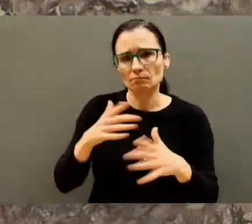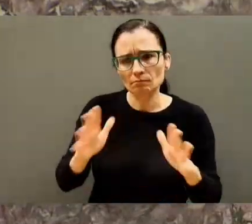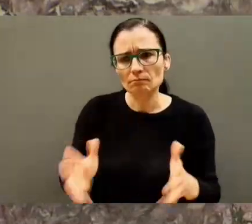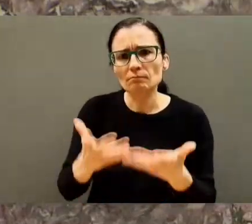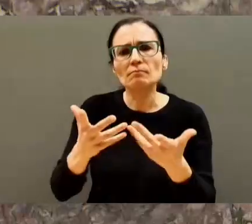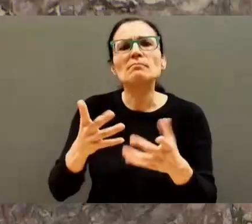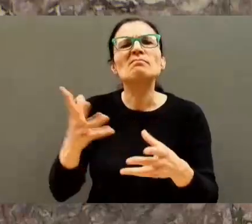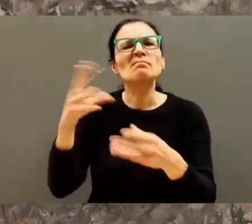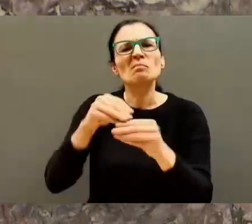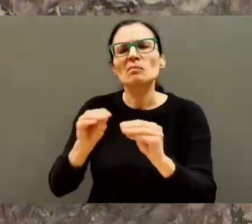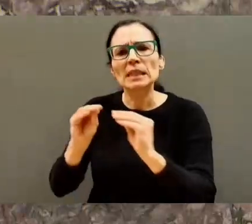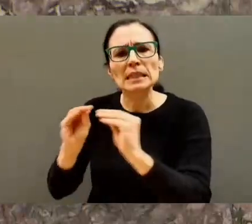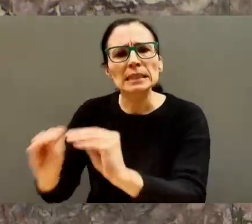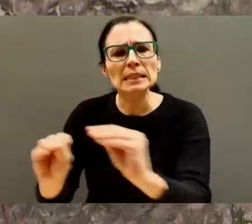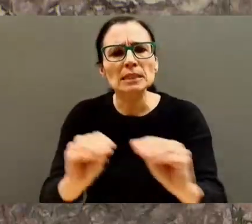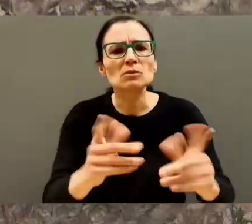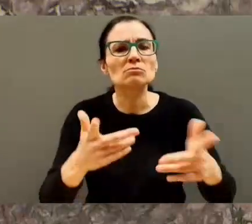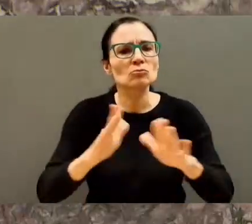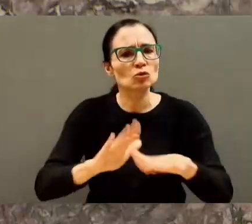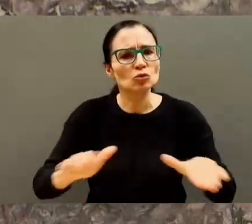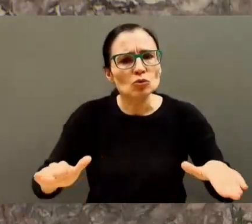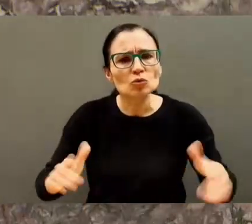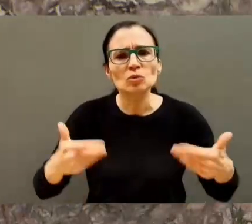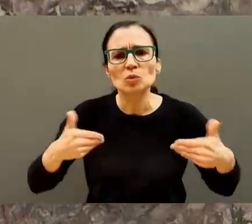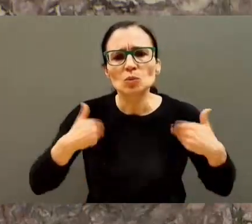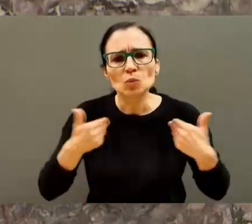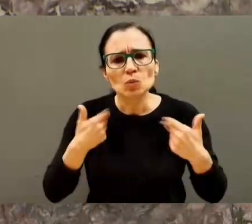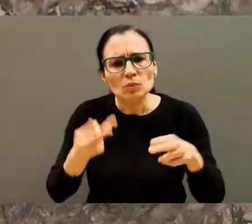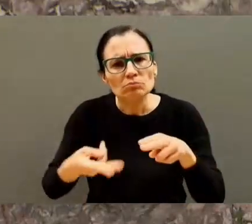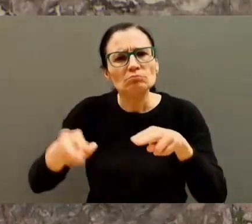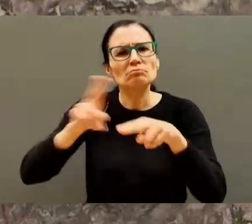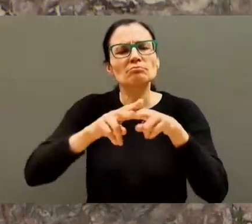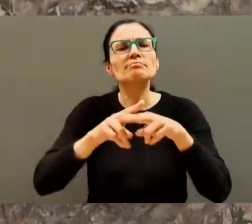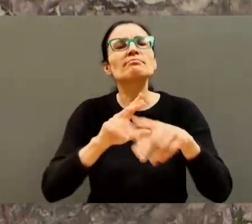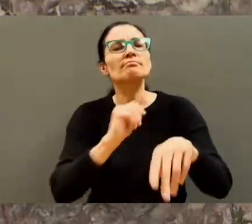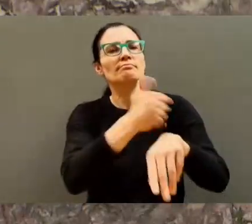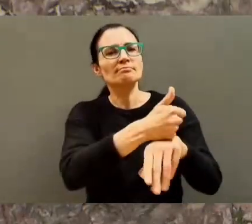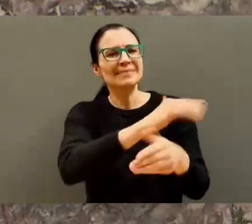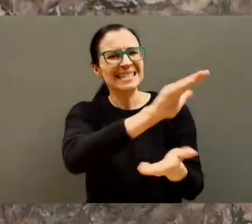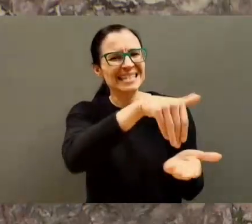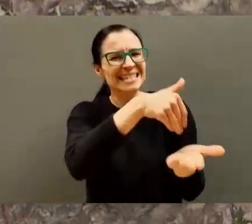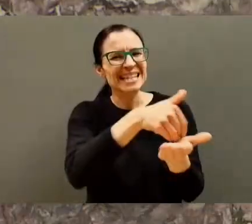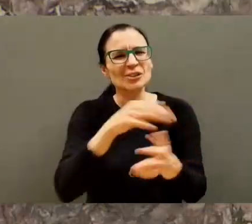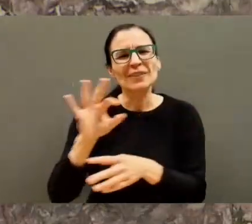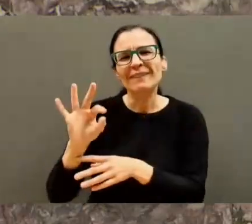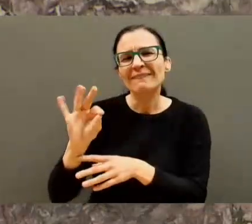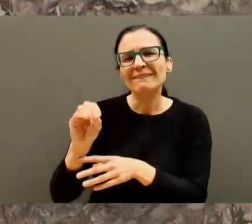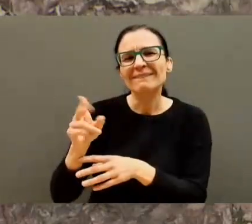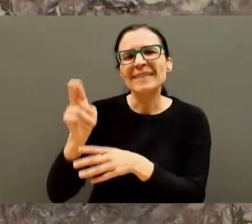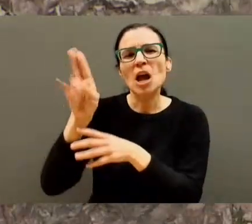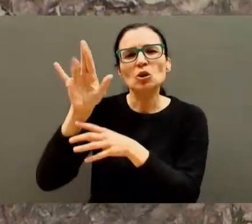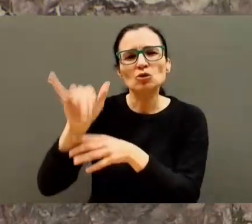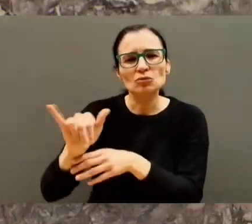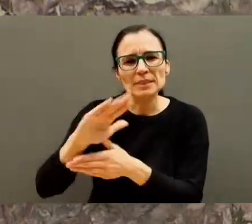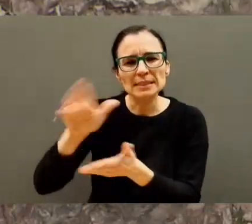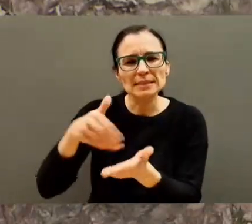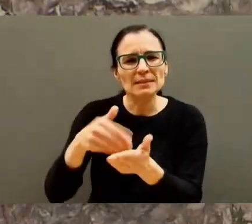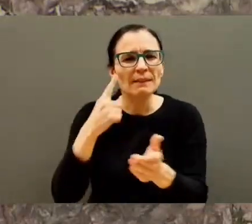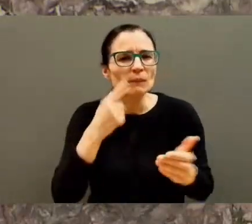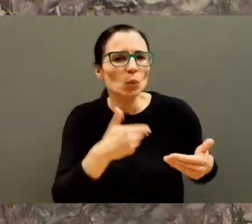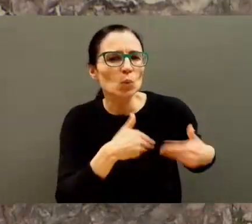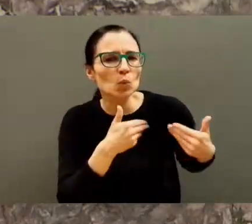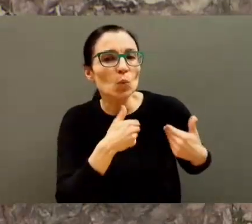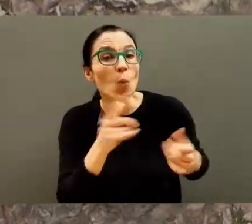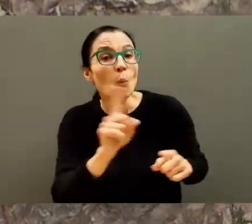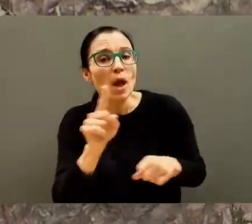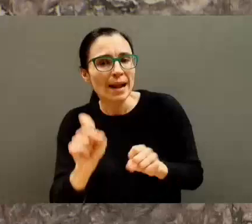Foundry centres for youth to be able to access, providing counselling supports for people at free or low cost. Mr. Speaker,